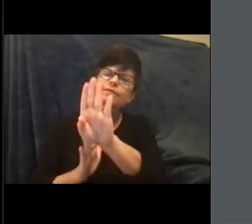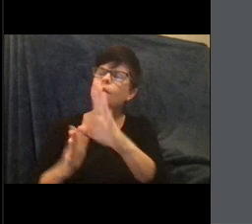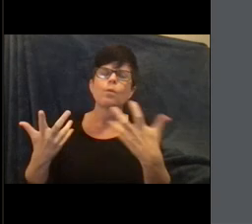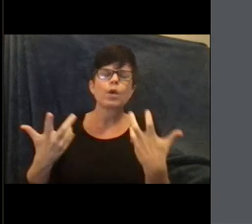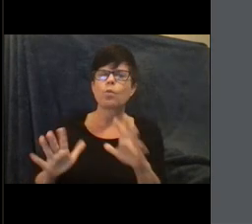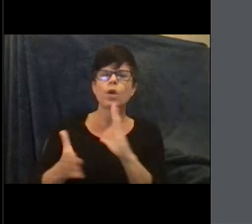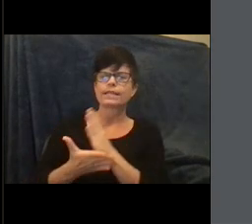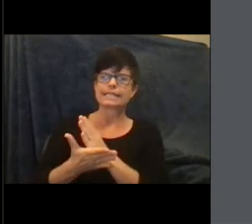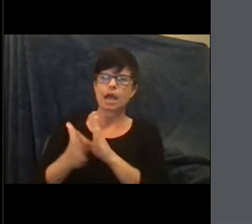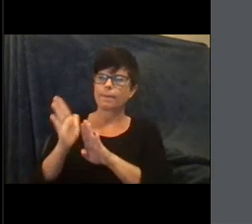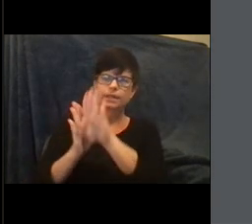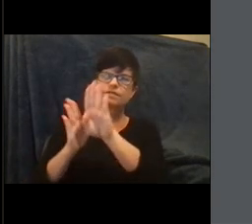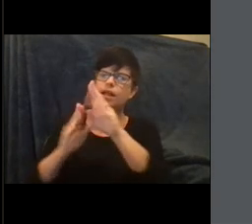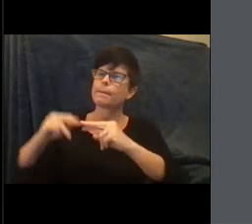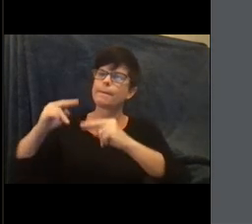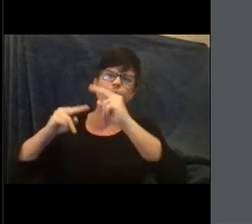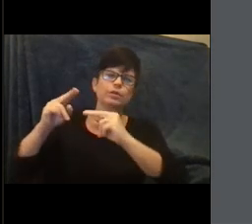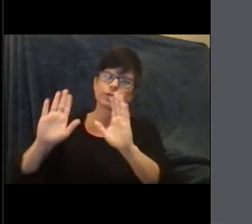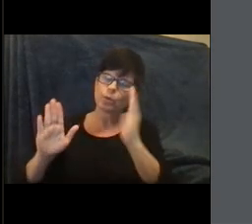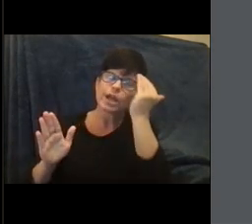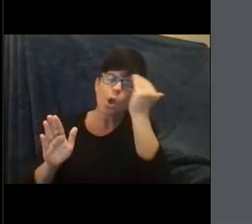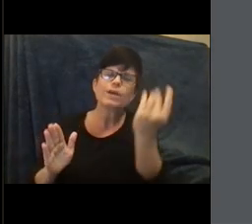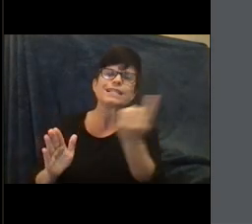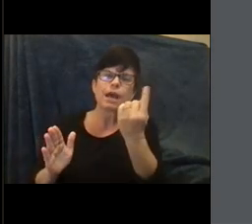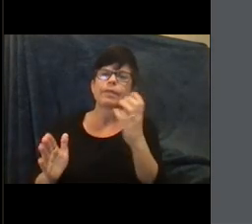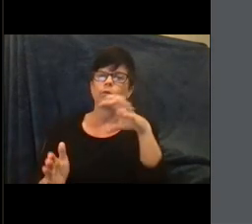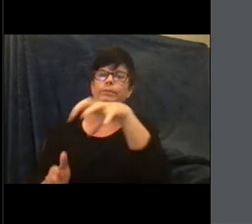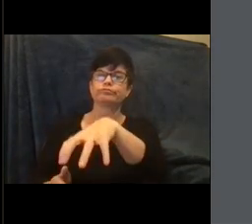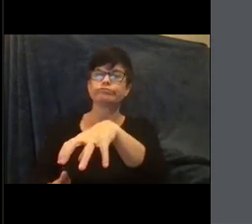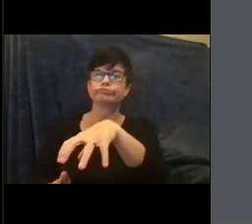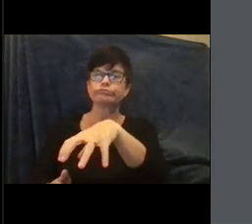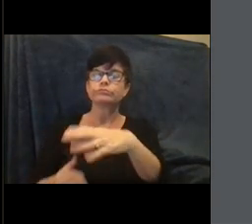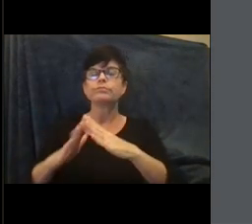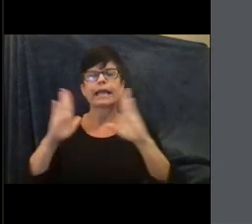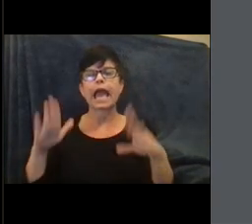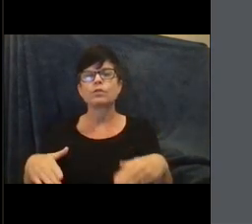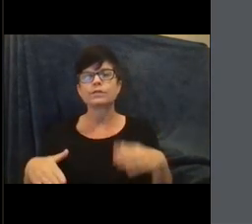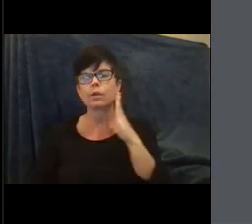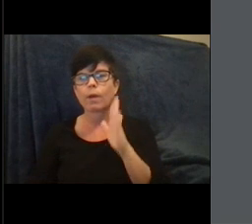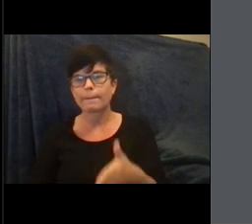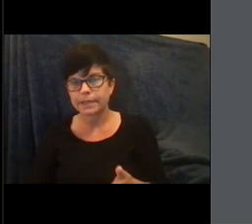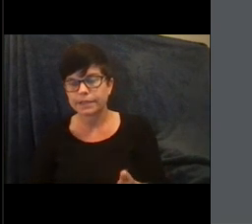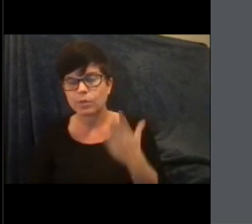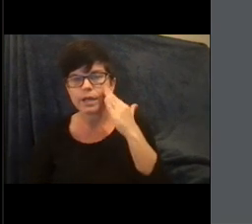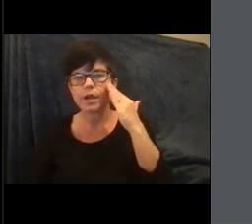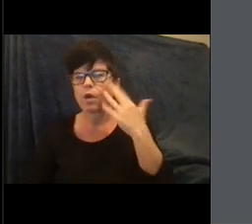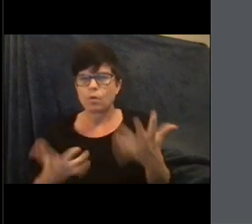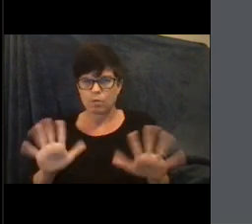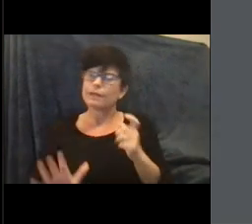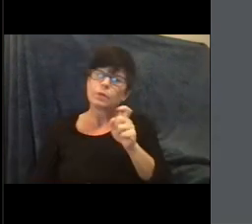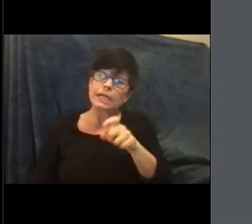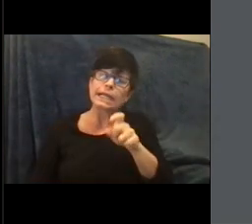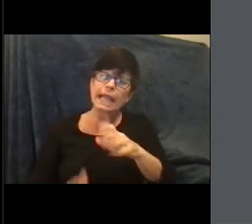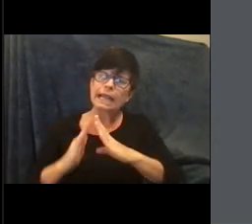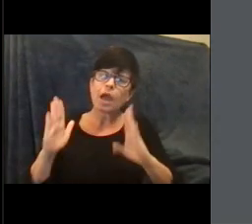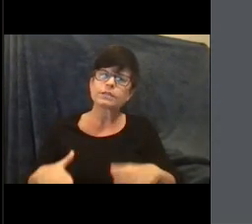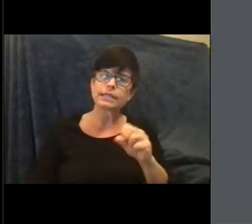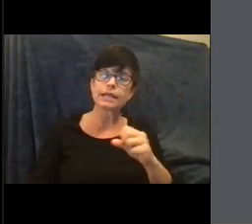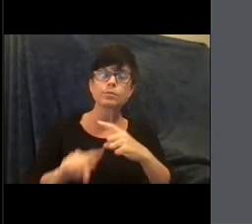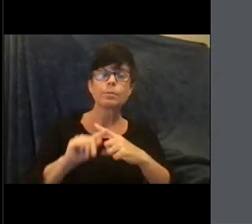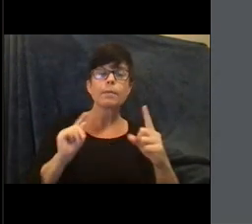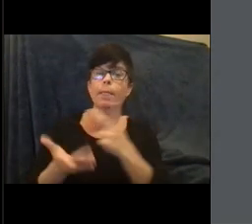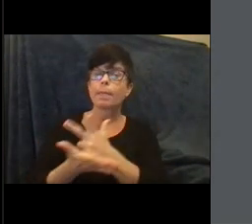development. We know that something's going to be put there. There'll be housing, which is needed. But the parking